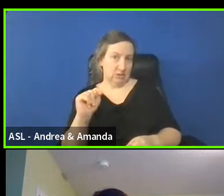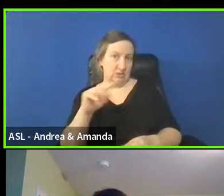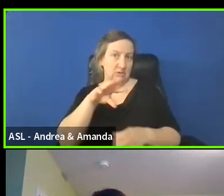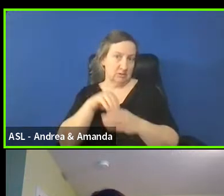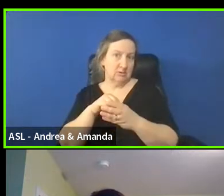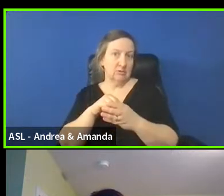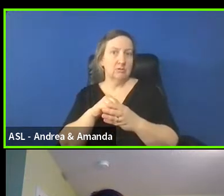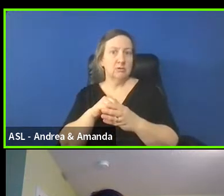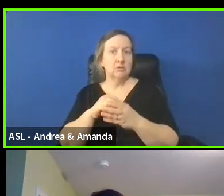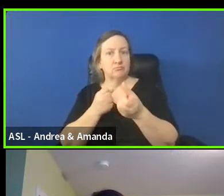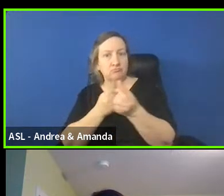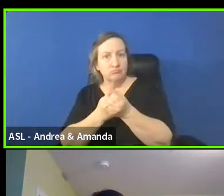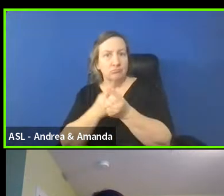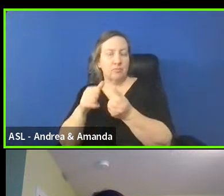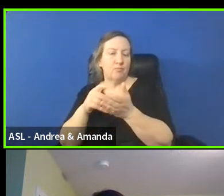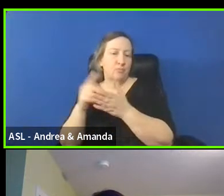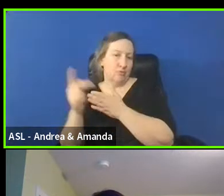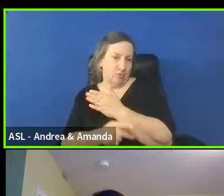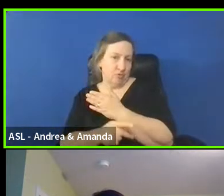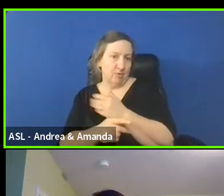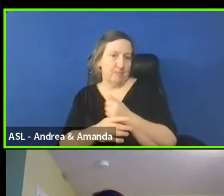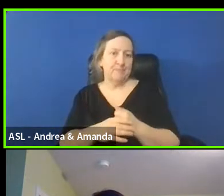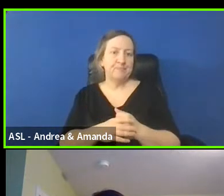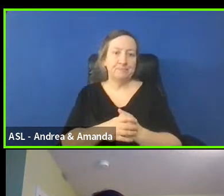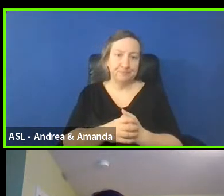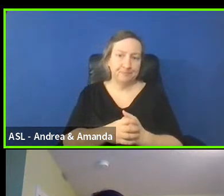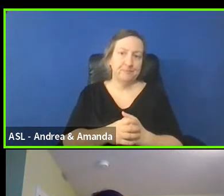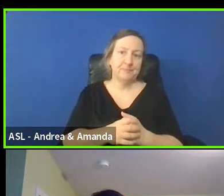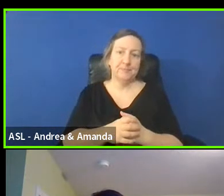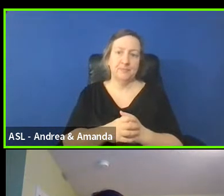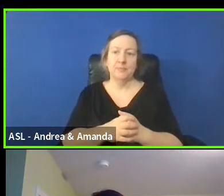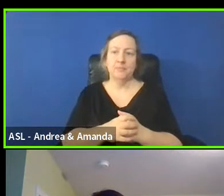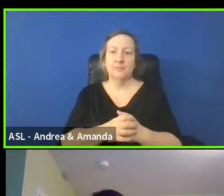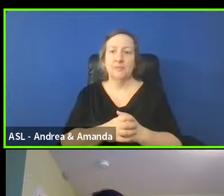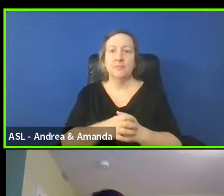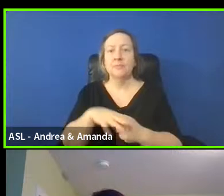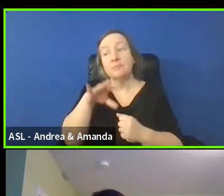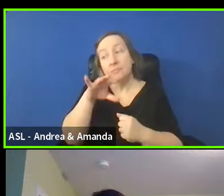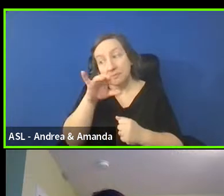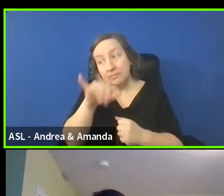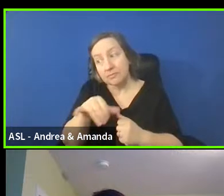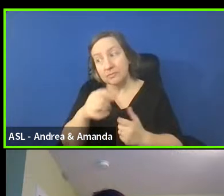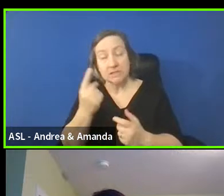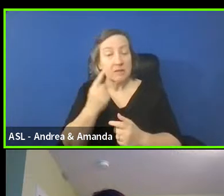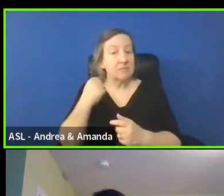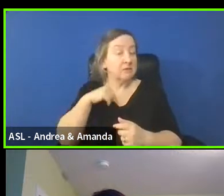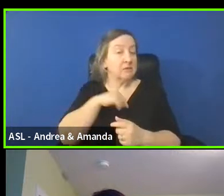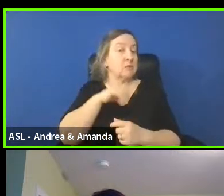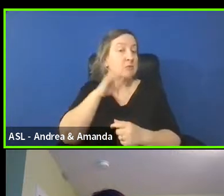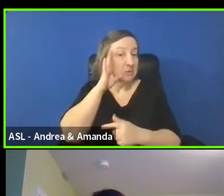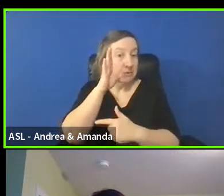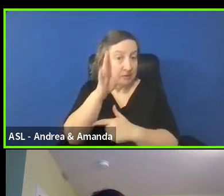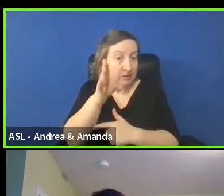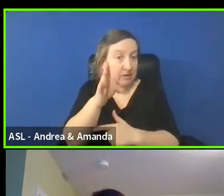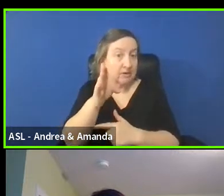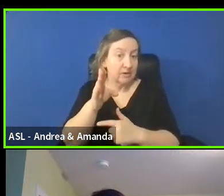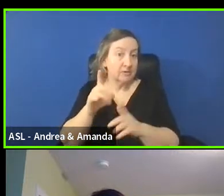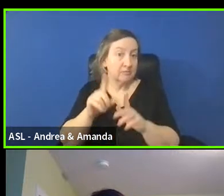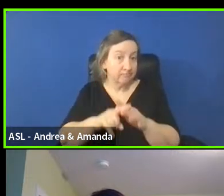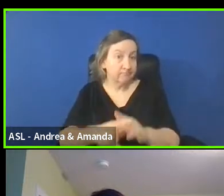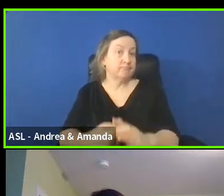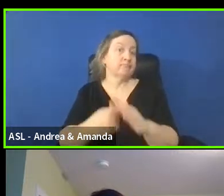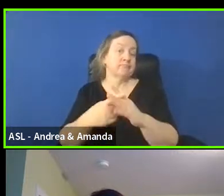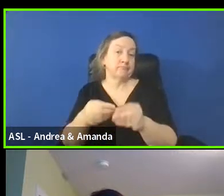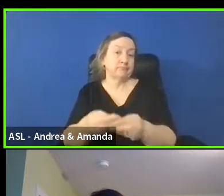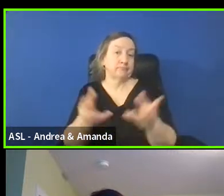sponsors for this program. So this is something that we will be rolling out